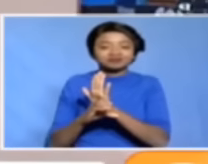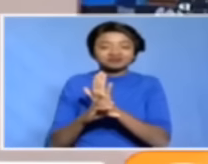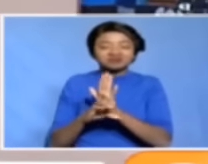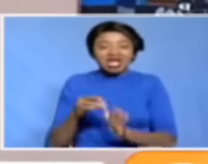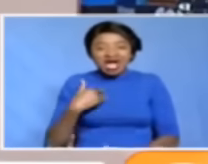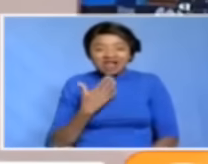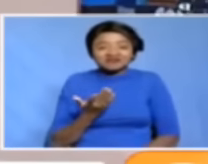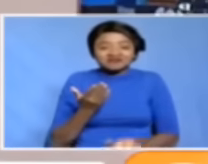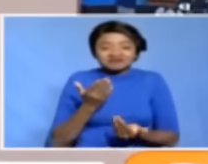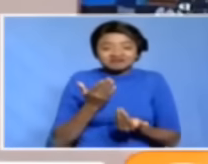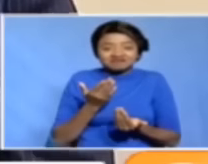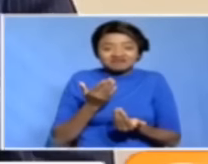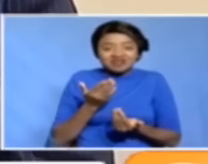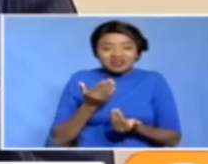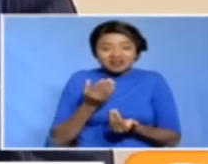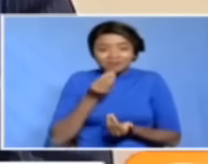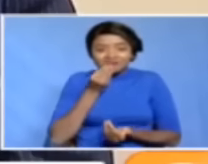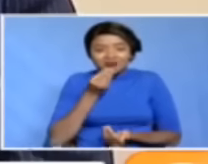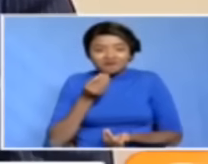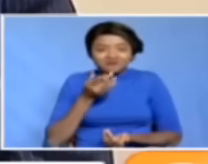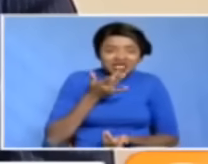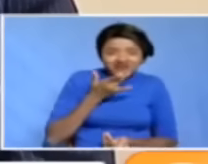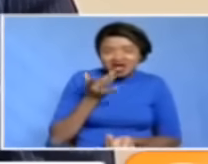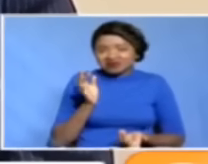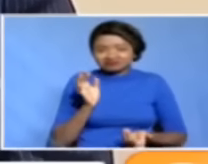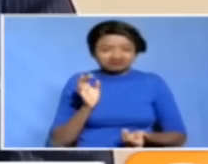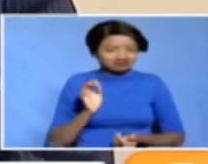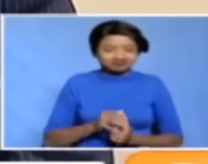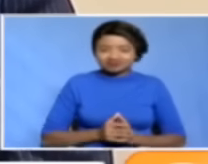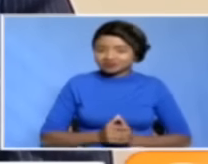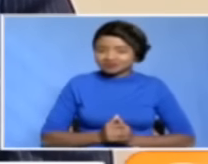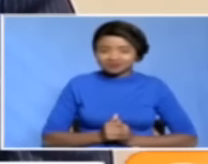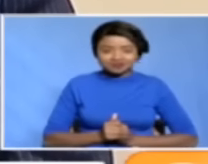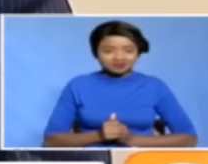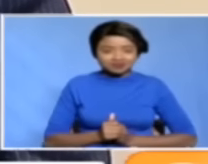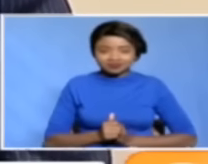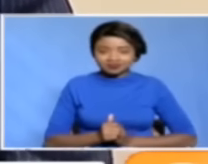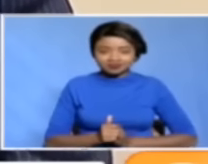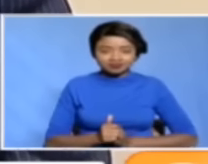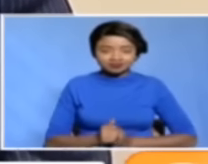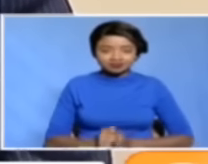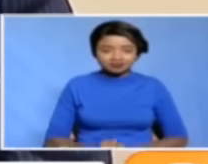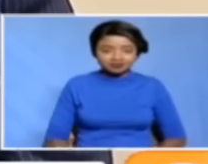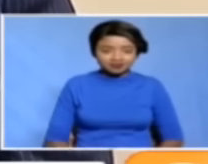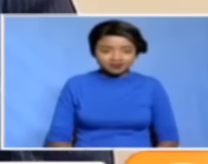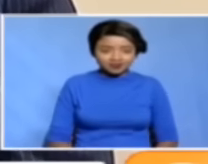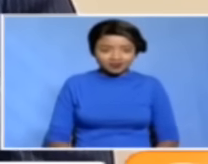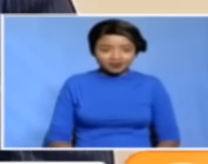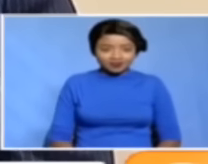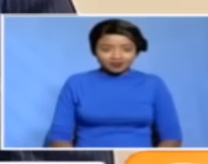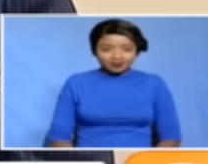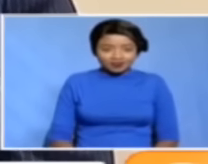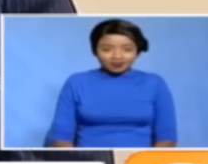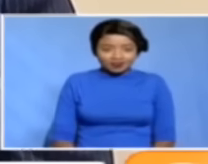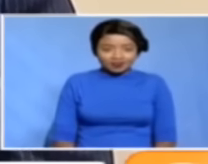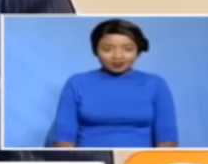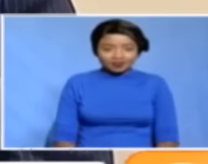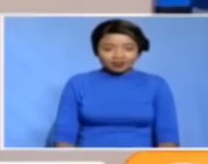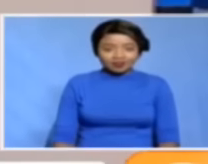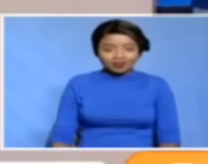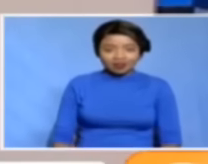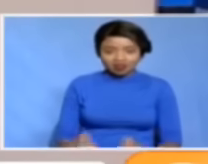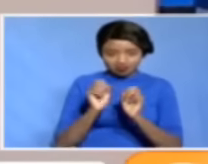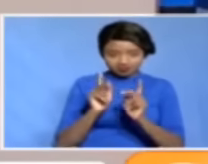favor I think the deputy president will enjoy in our party. But there's some history to this. You have been